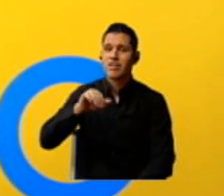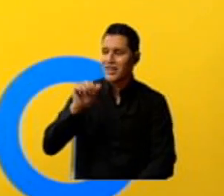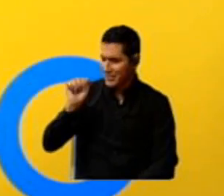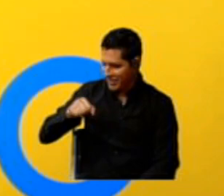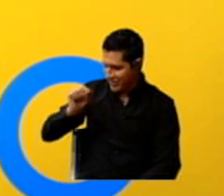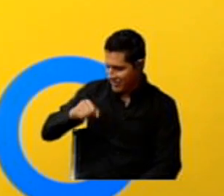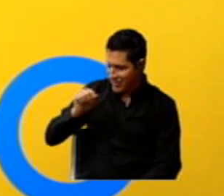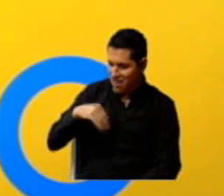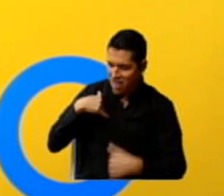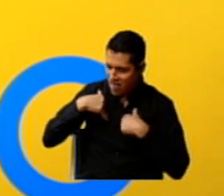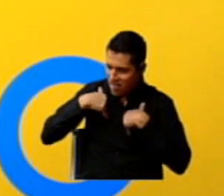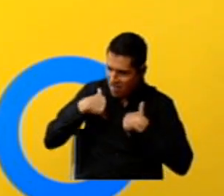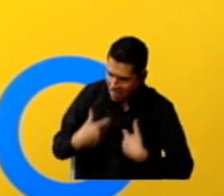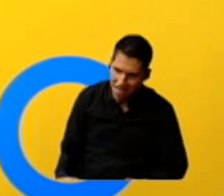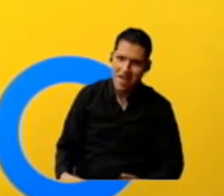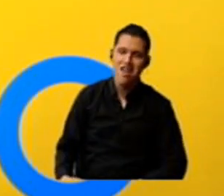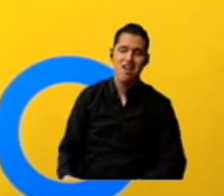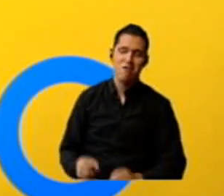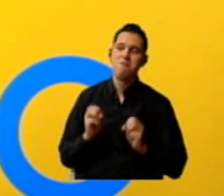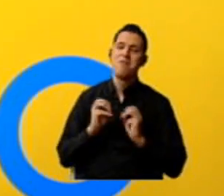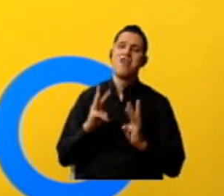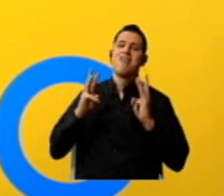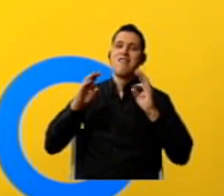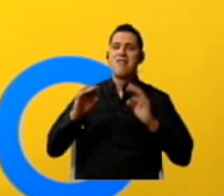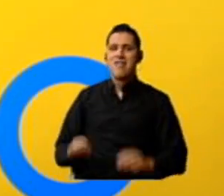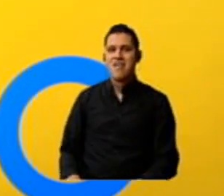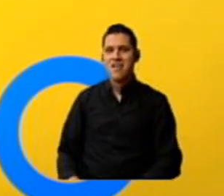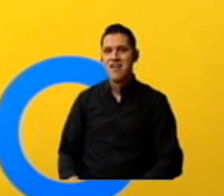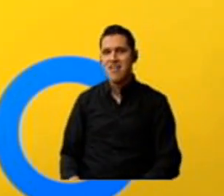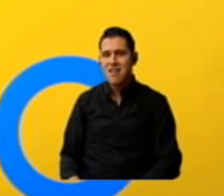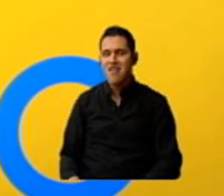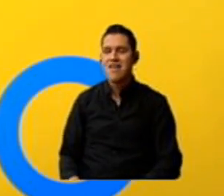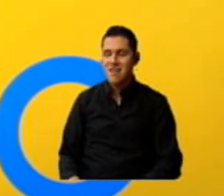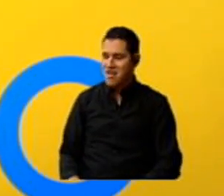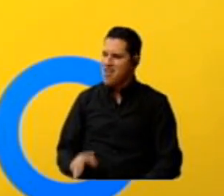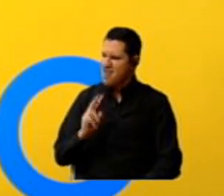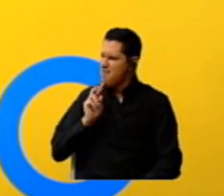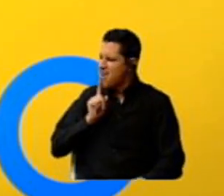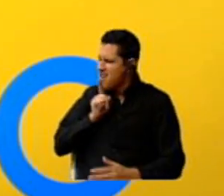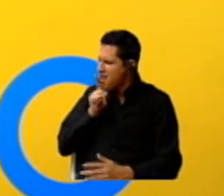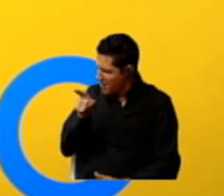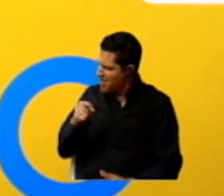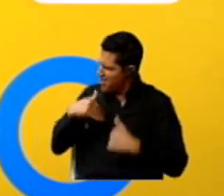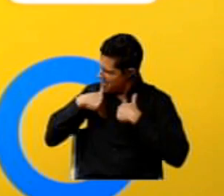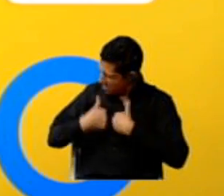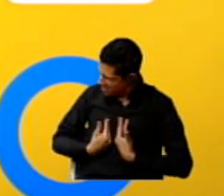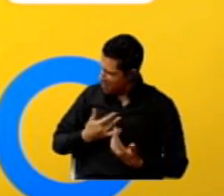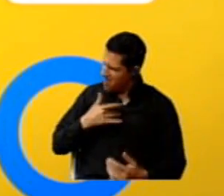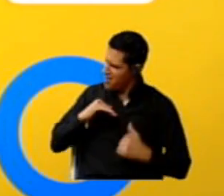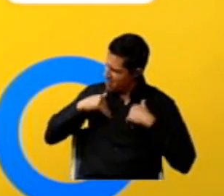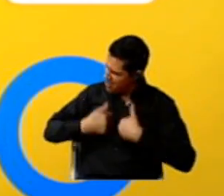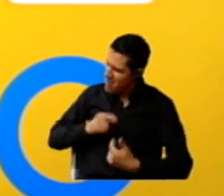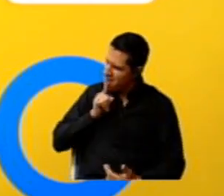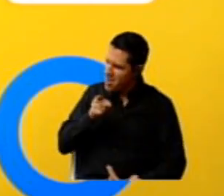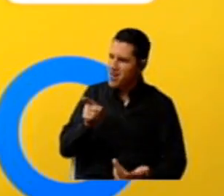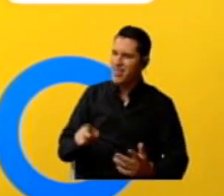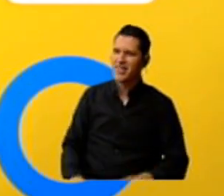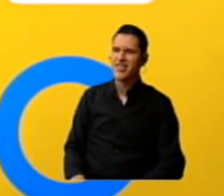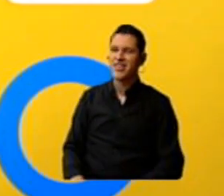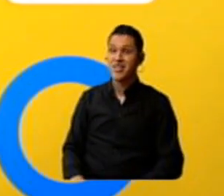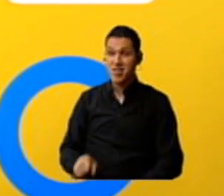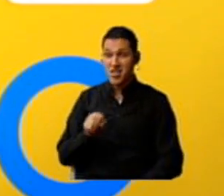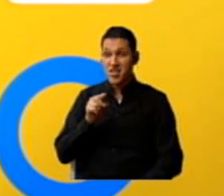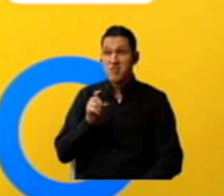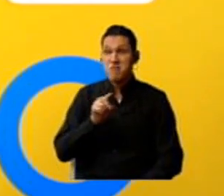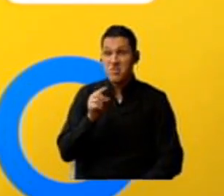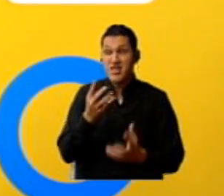Yes. Woof. Wow. I'm getting really tired, Charlotte. But I want to travel more. You want to